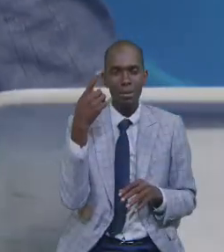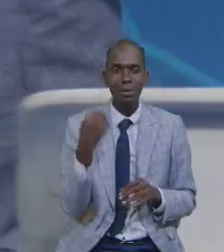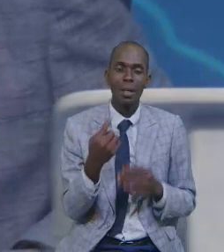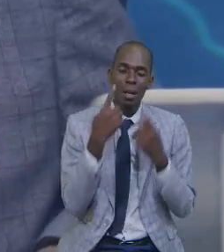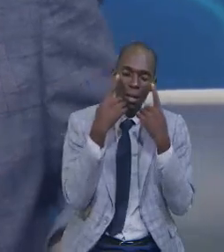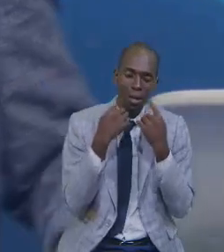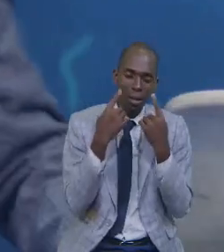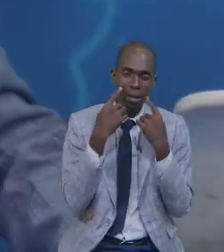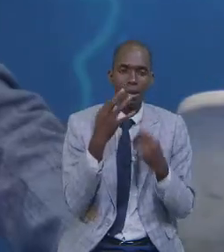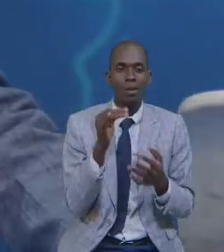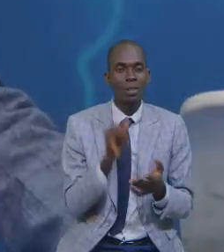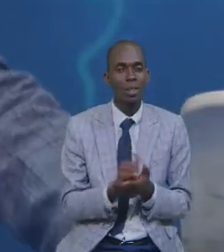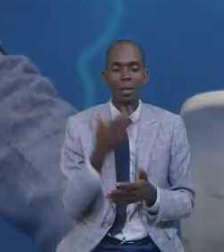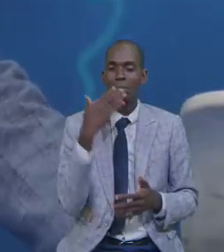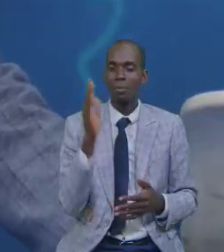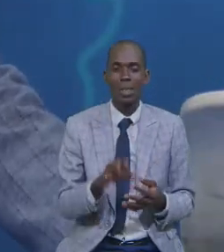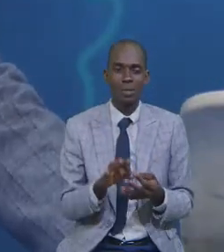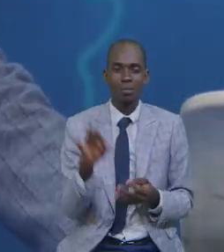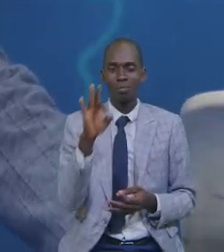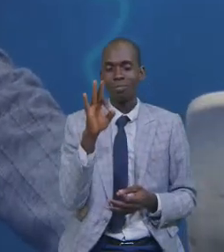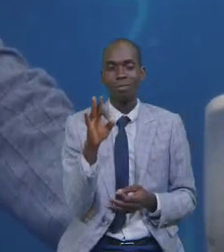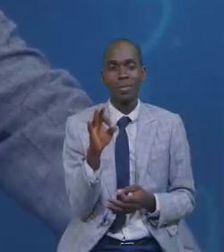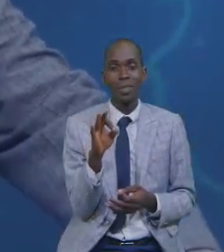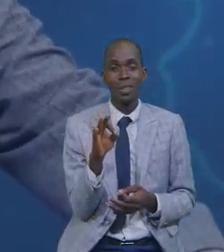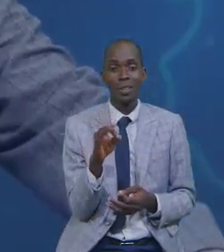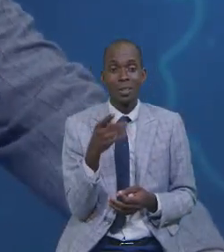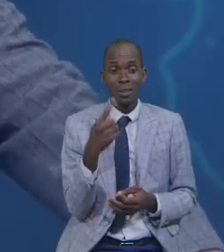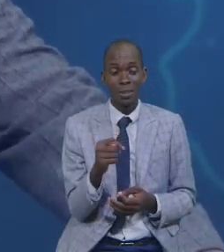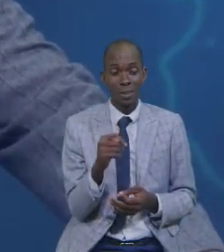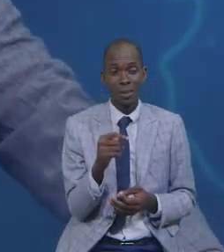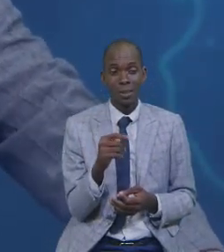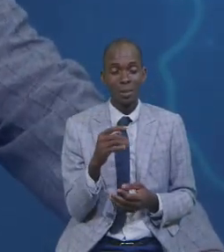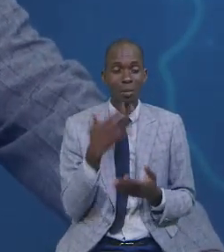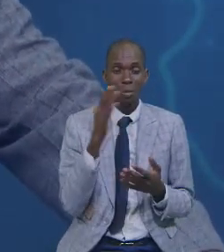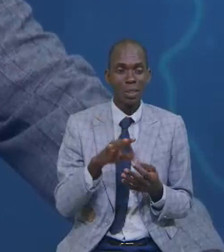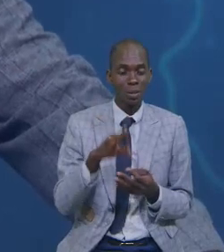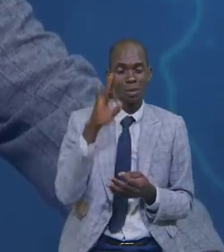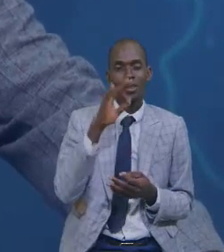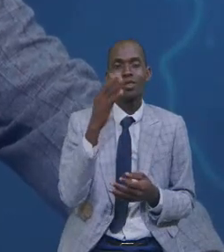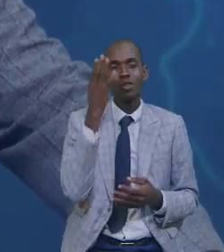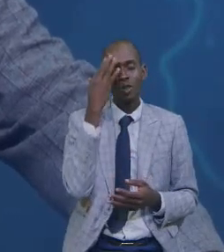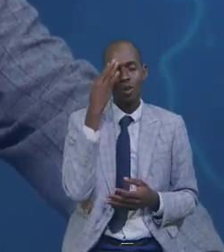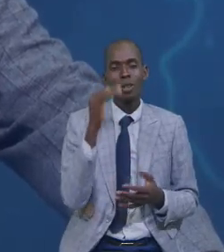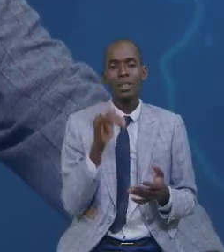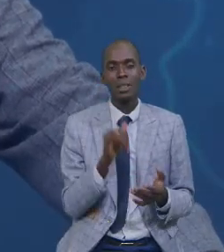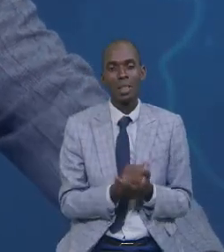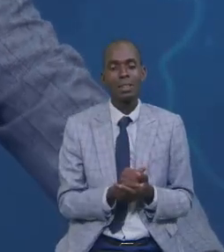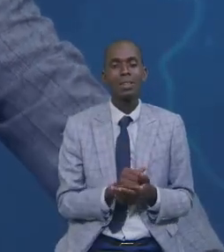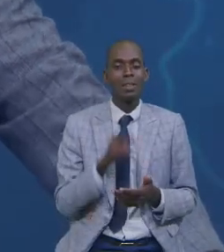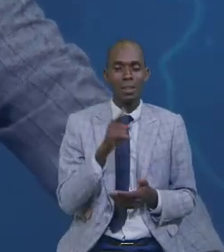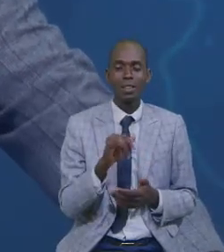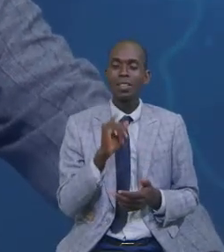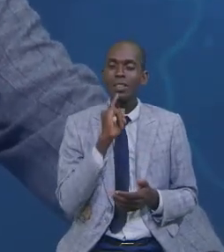that evil spirit. You know, Hosea is confronting Christ, and he's regretting, and